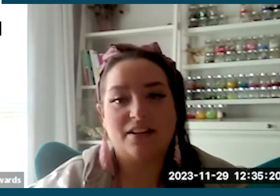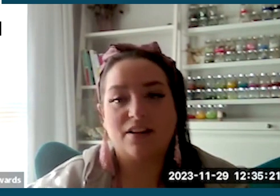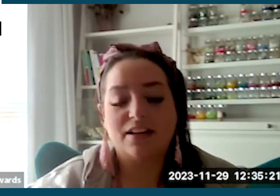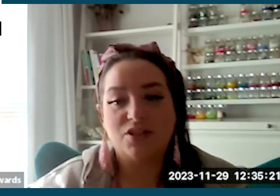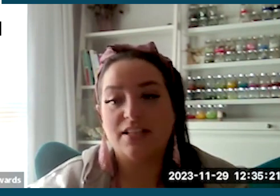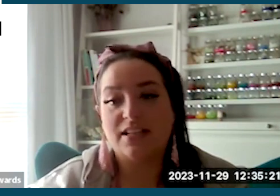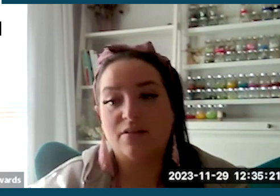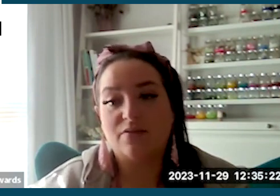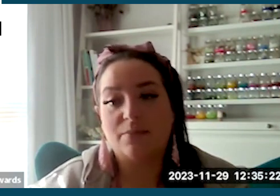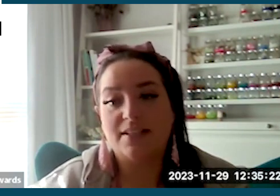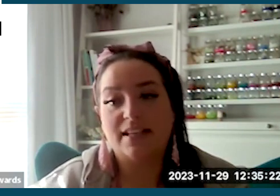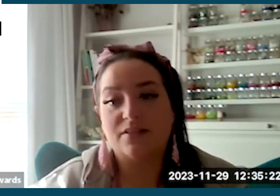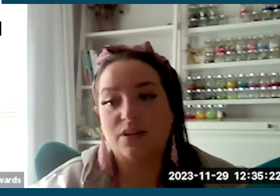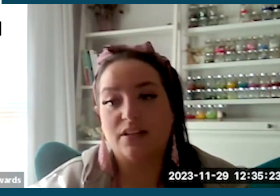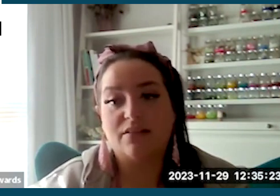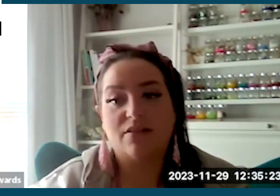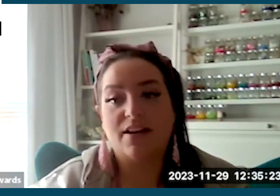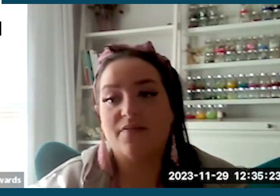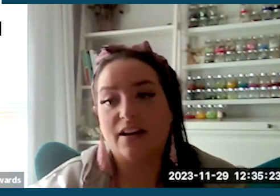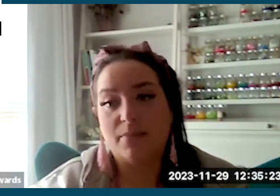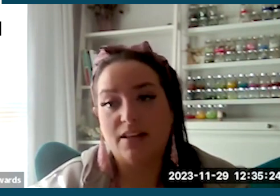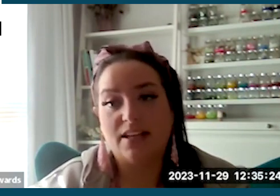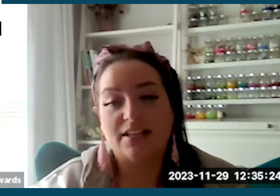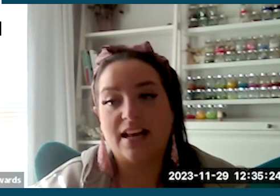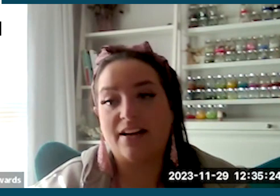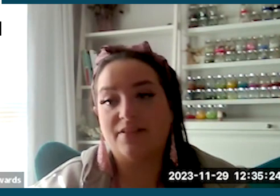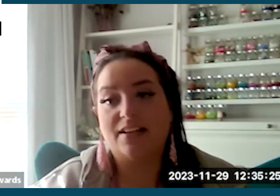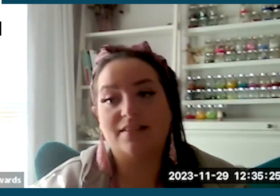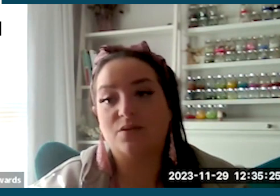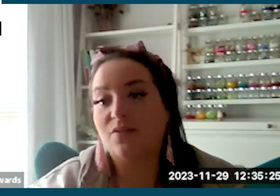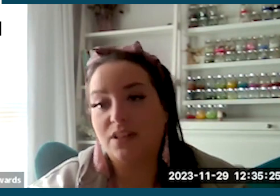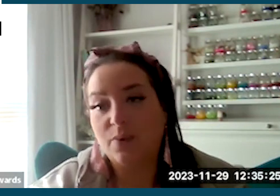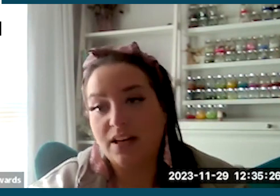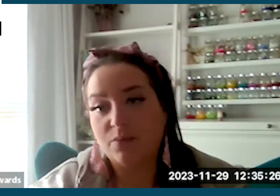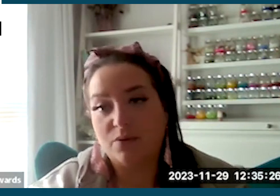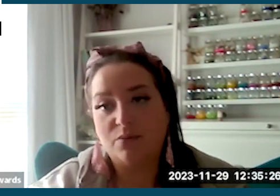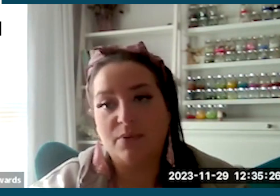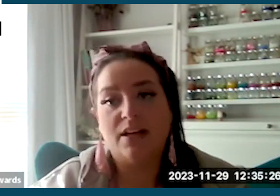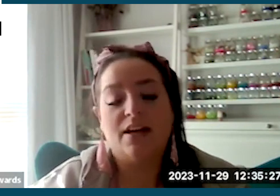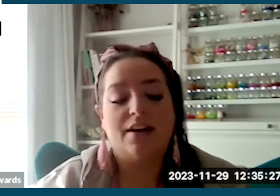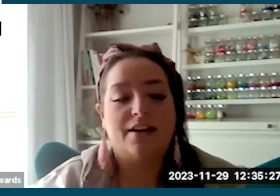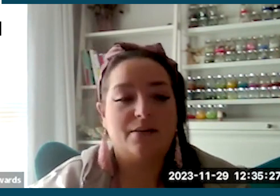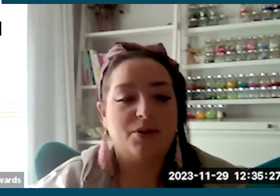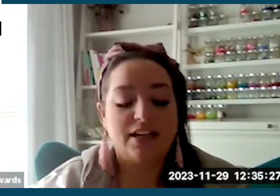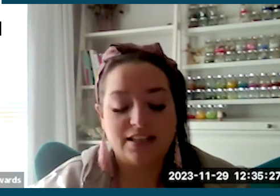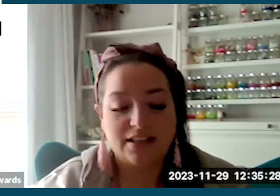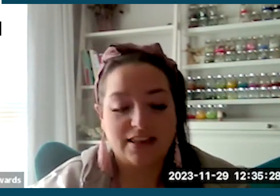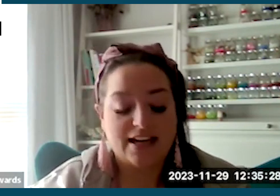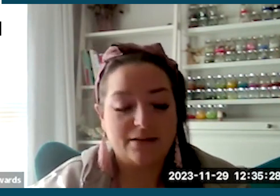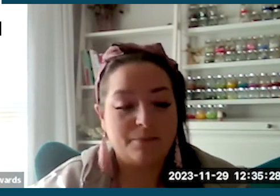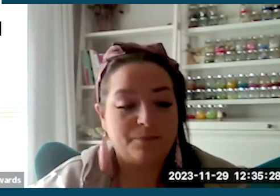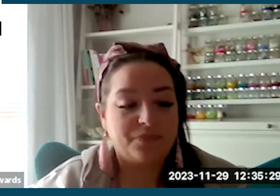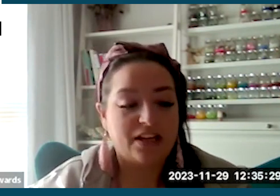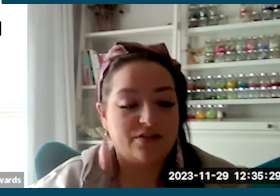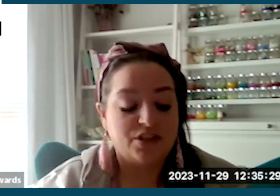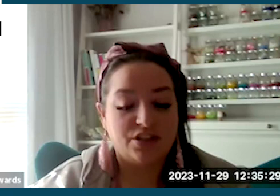my daughter kind of shut down from the sensory environment. They didn't have like a sensory friendly waiting room or anything like